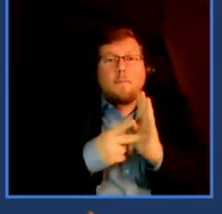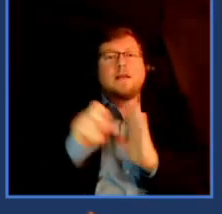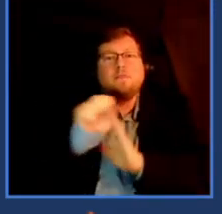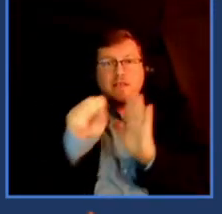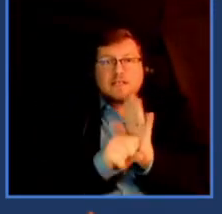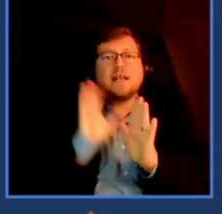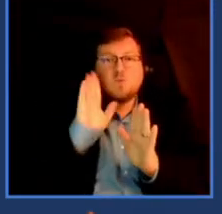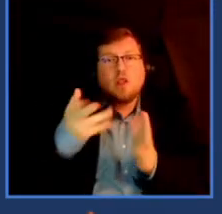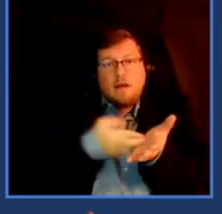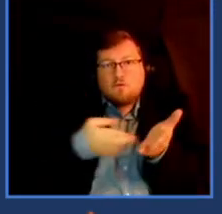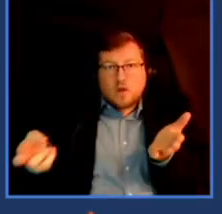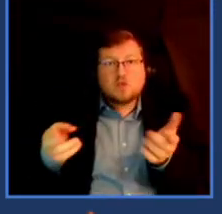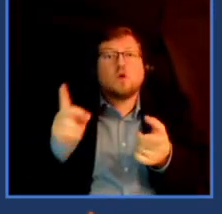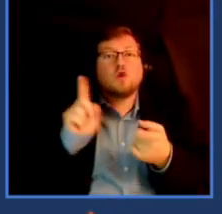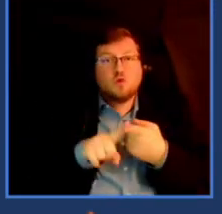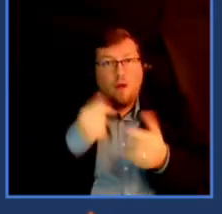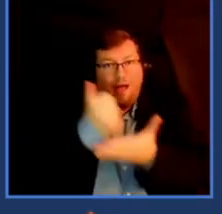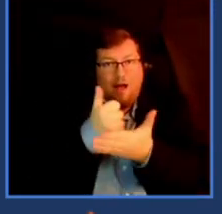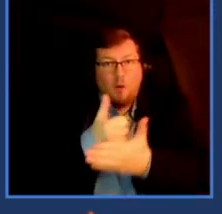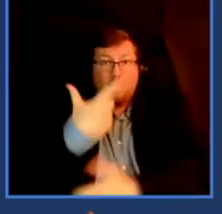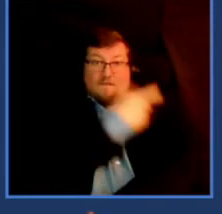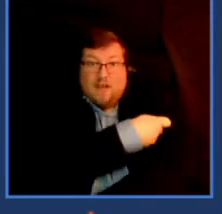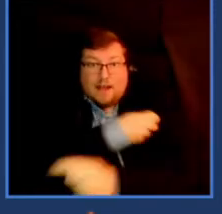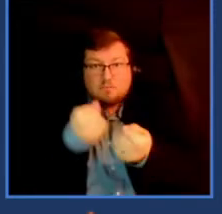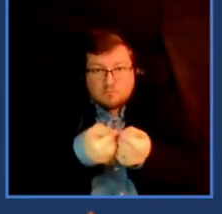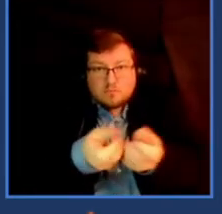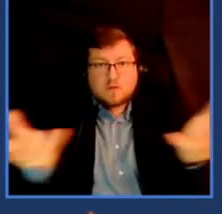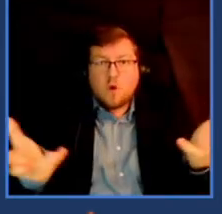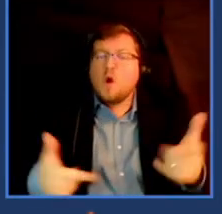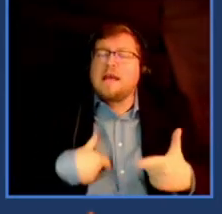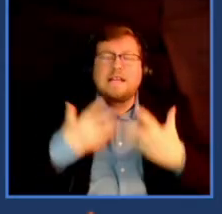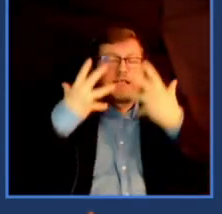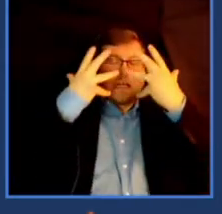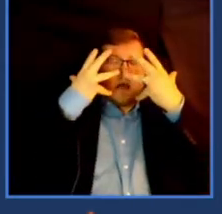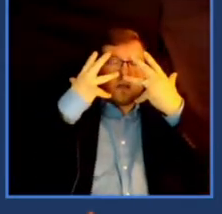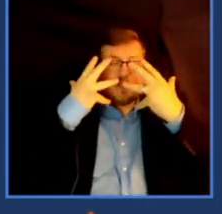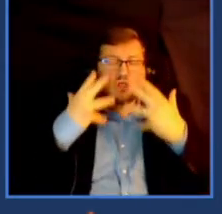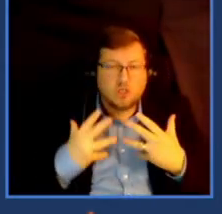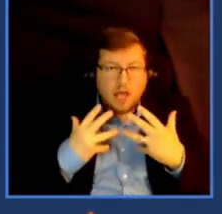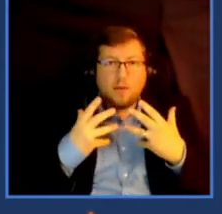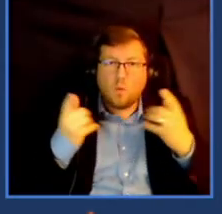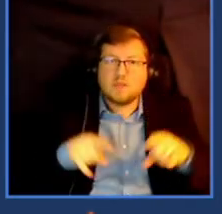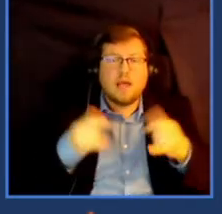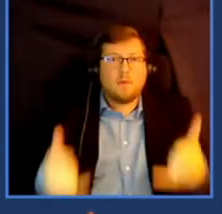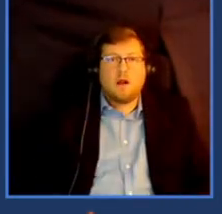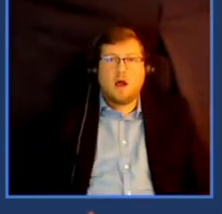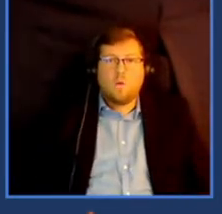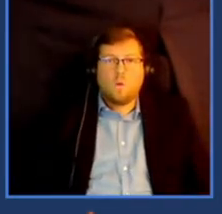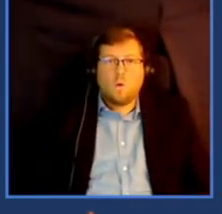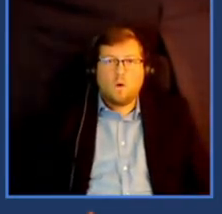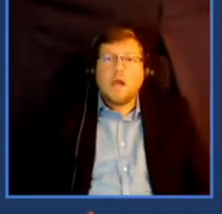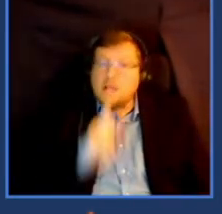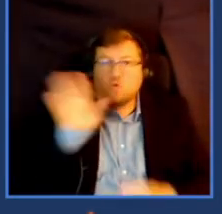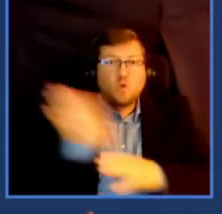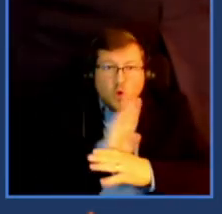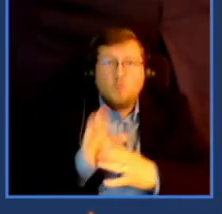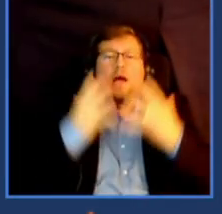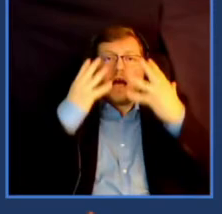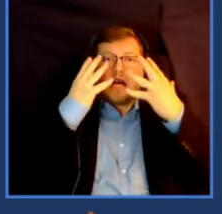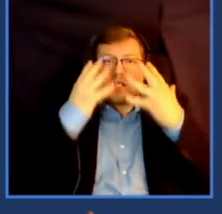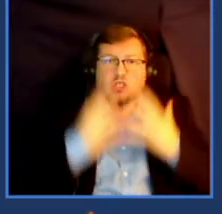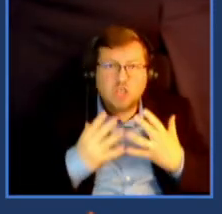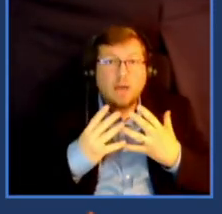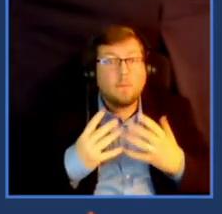vaccines distributed. It's a shame what's happening now. It's a literal shame. I've said it